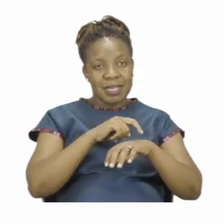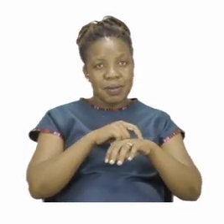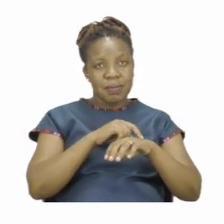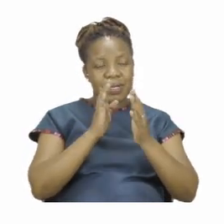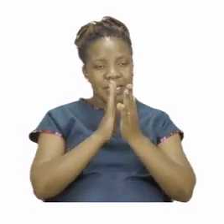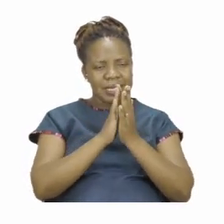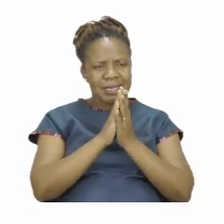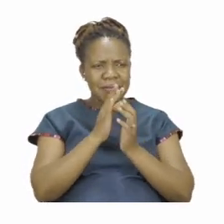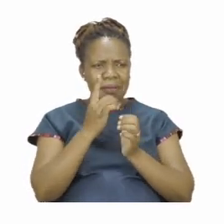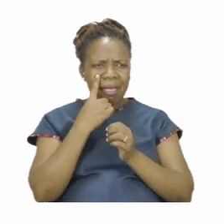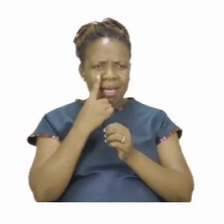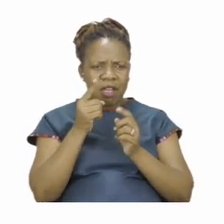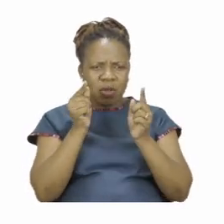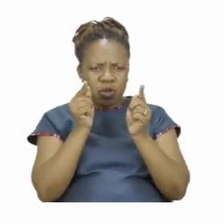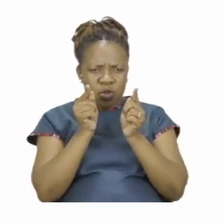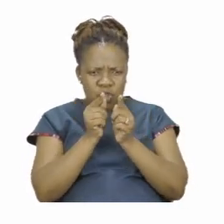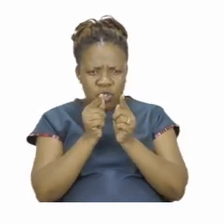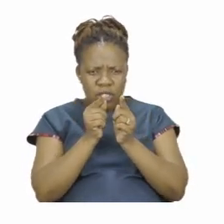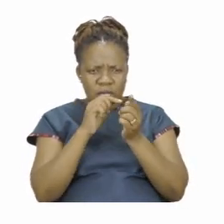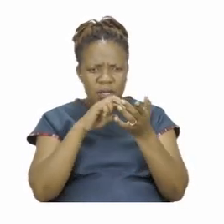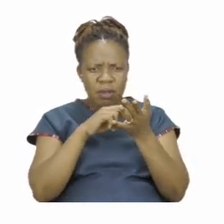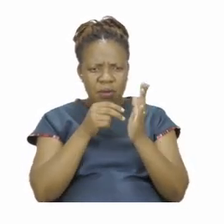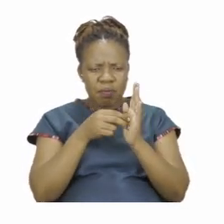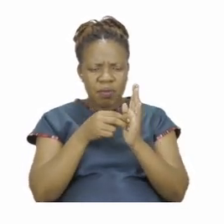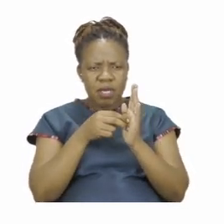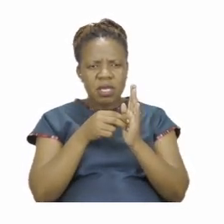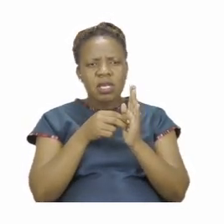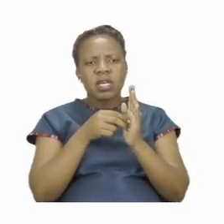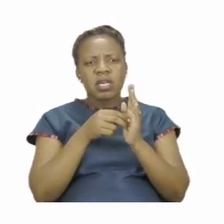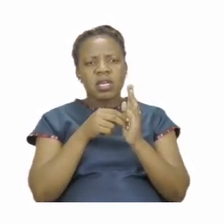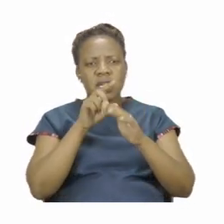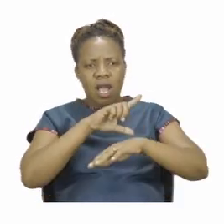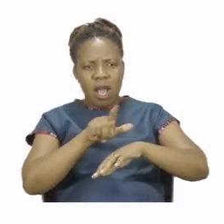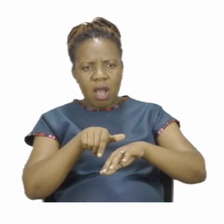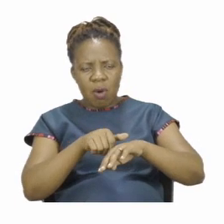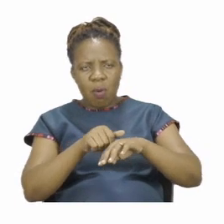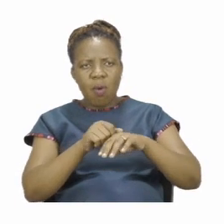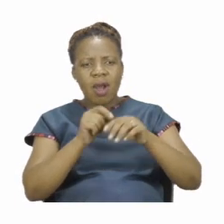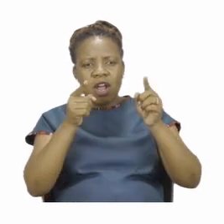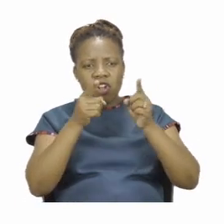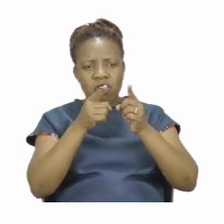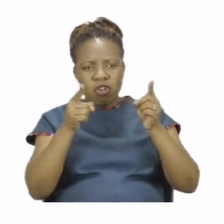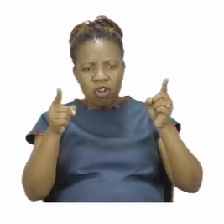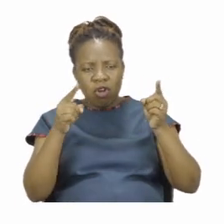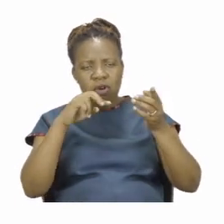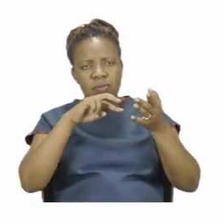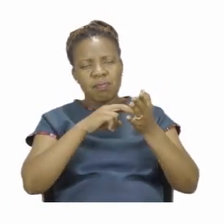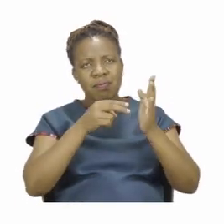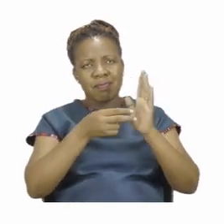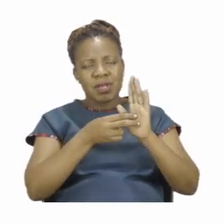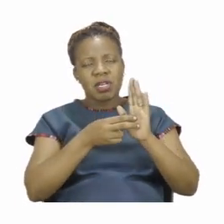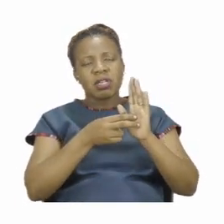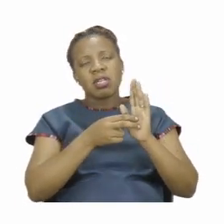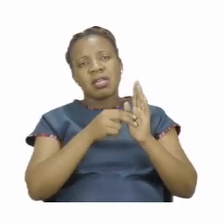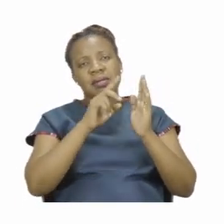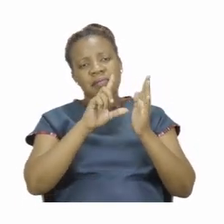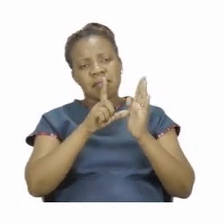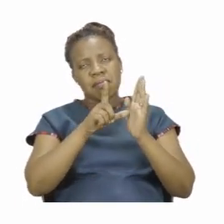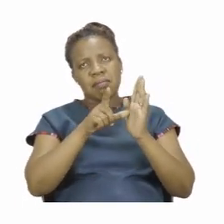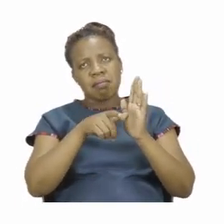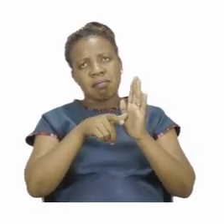time and write the correct one for half past and o'clock. I'll see you when you're done after the advert